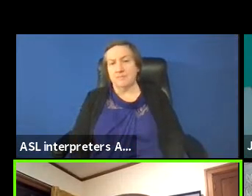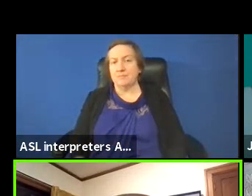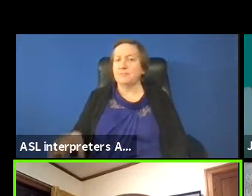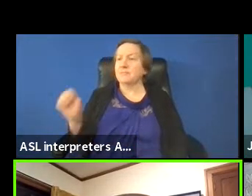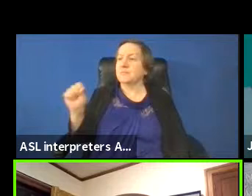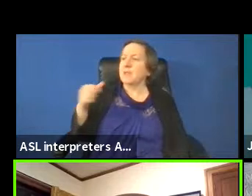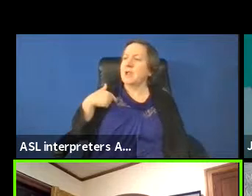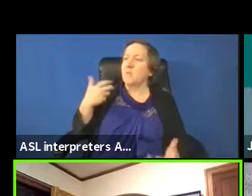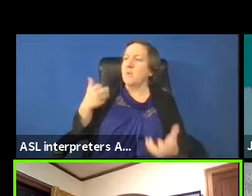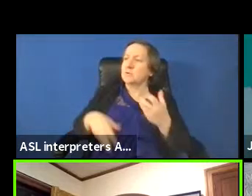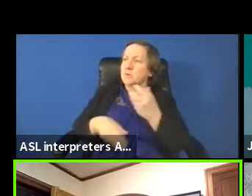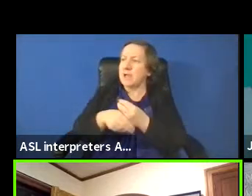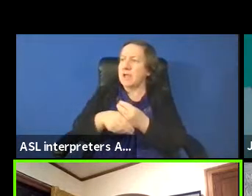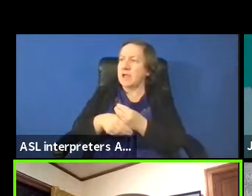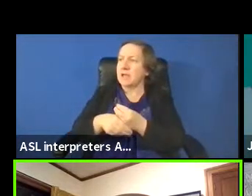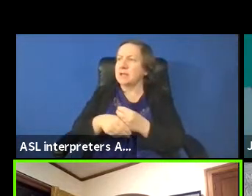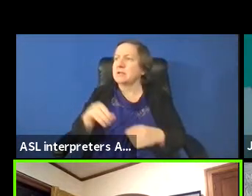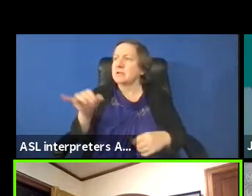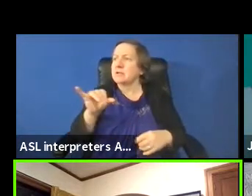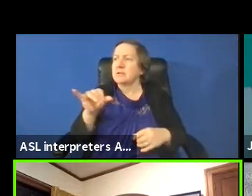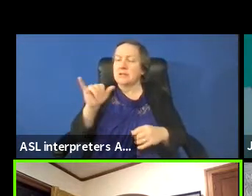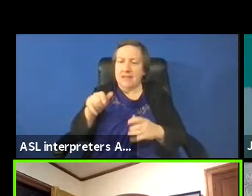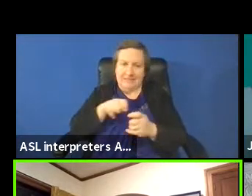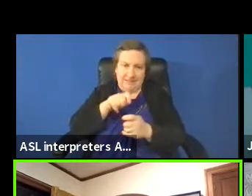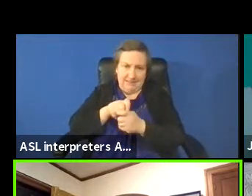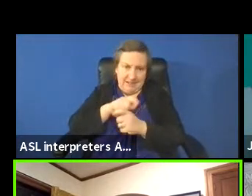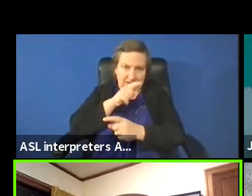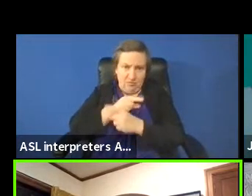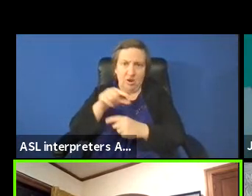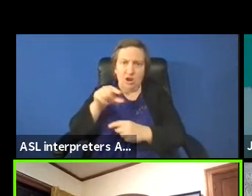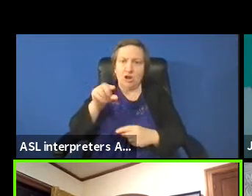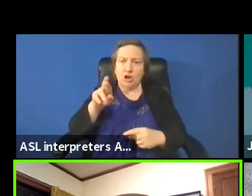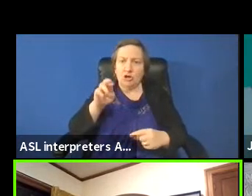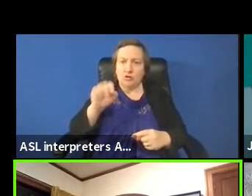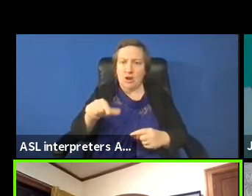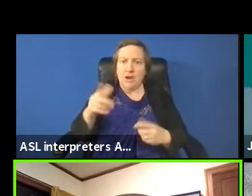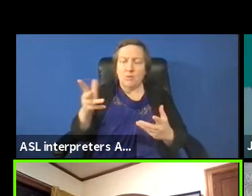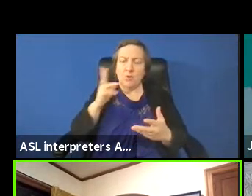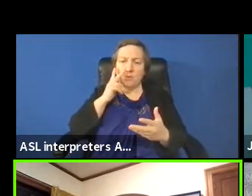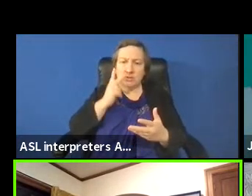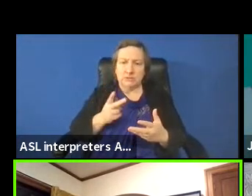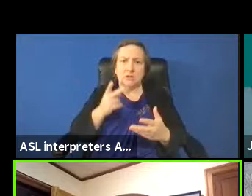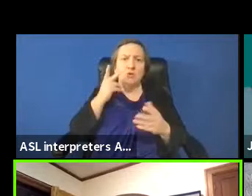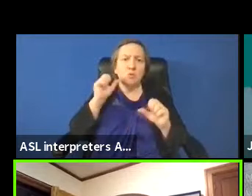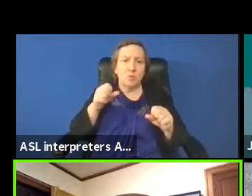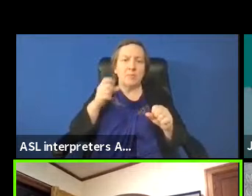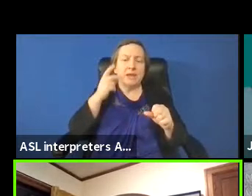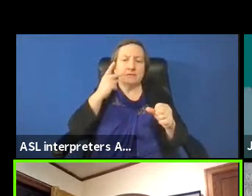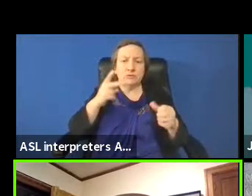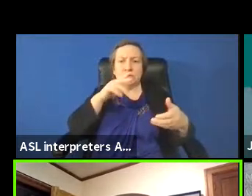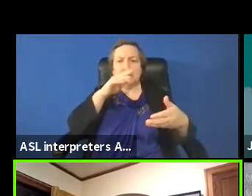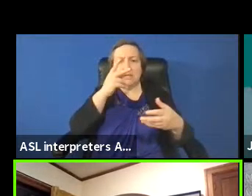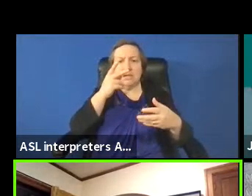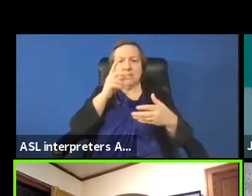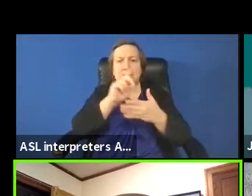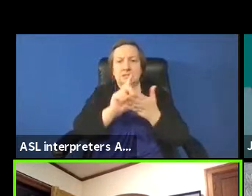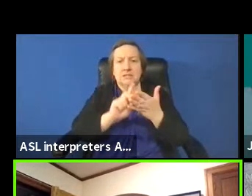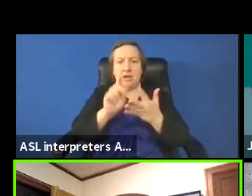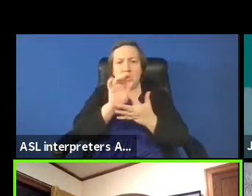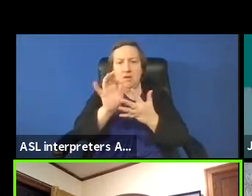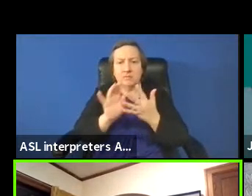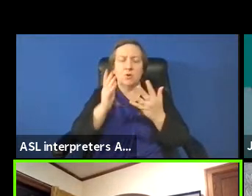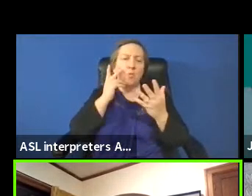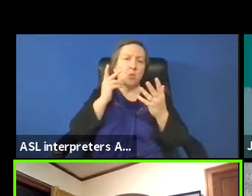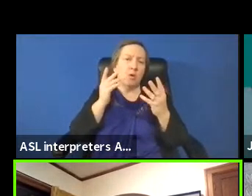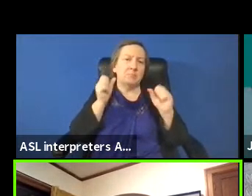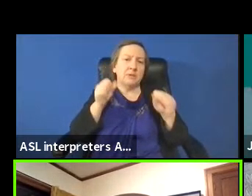just wanted to add that in addition, so that's exactly right, Greg, in terms of what you'll be able to look at these design options and you'll be able to see